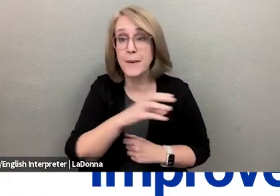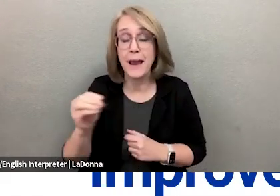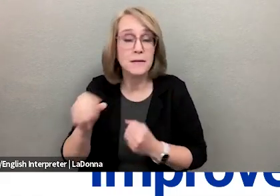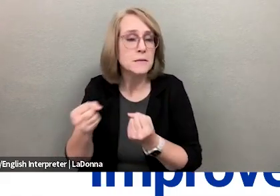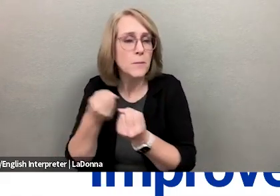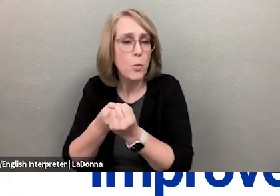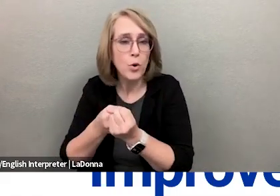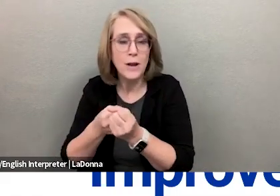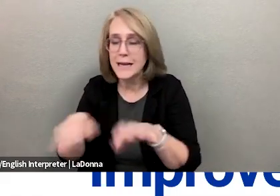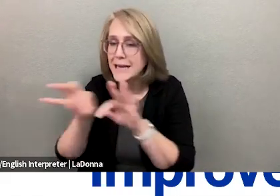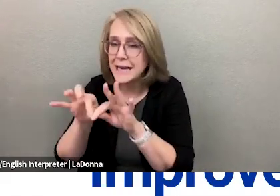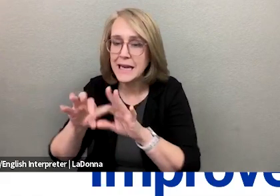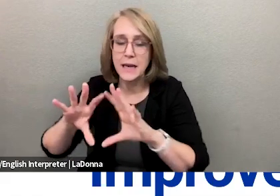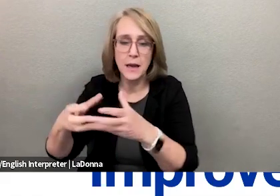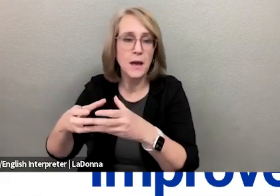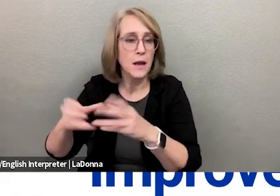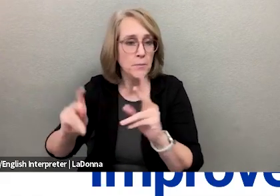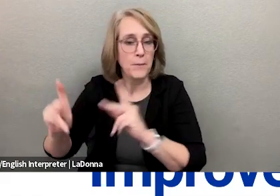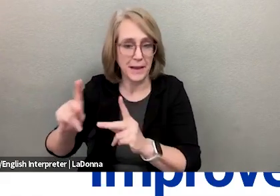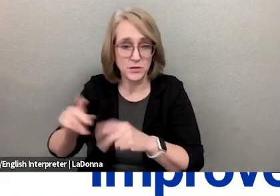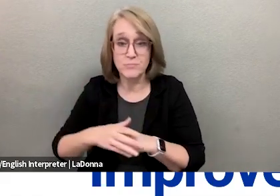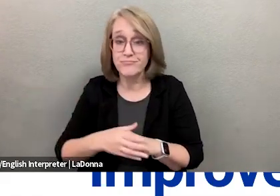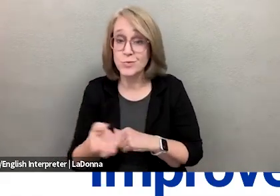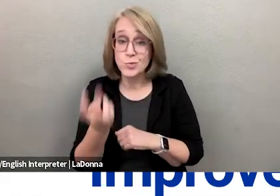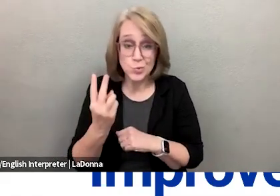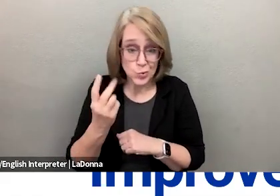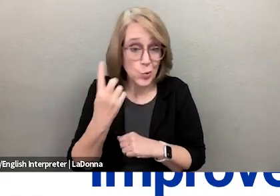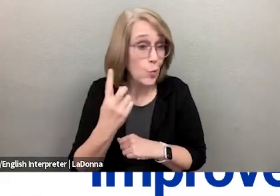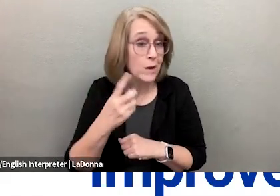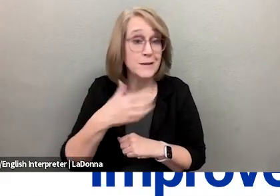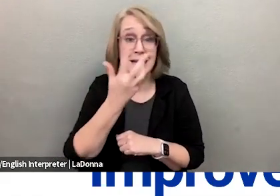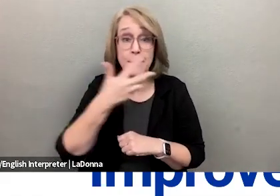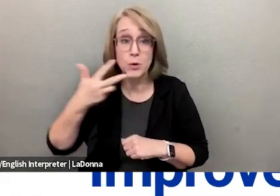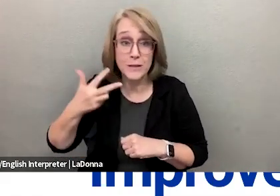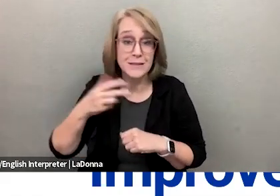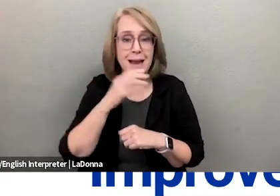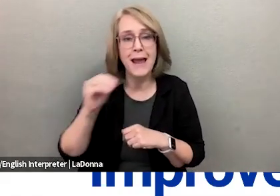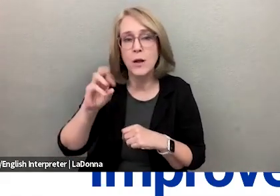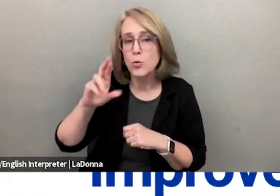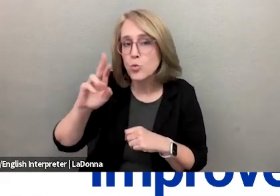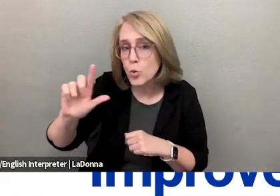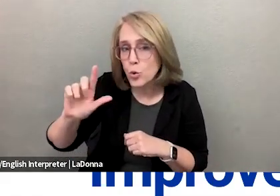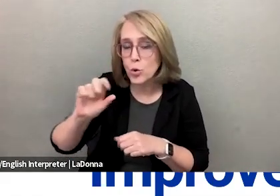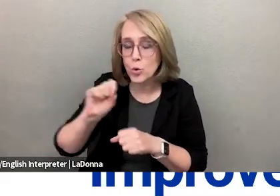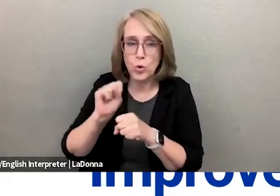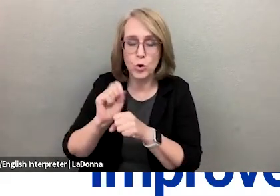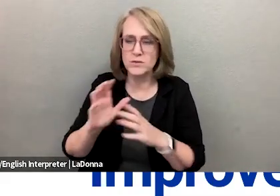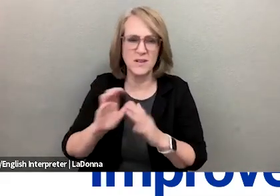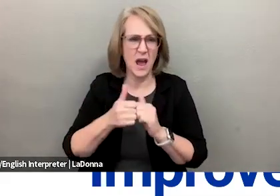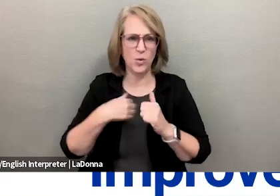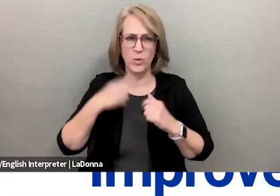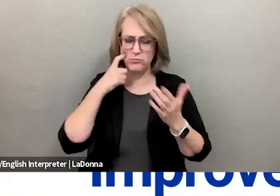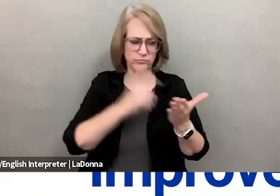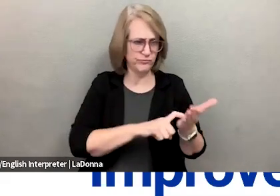this workforce, but also the broader US workforce. Another population are rural workers. How do we think about the needs of rural parts